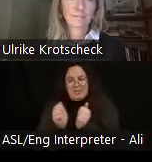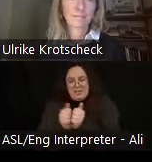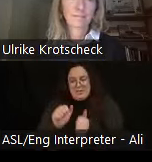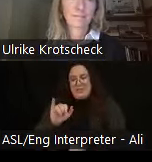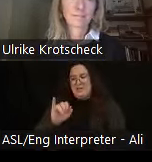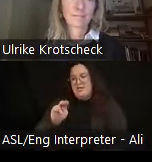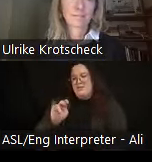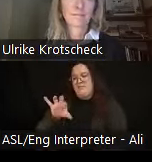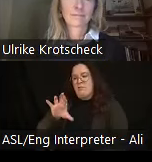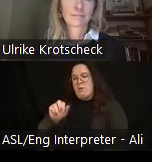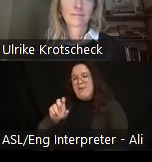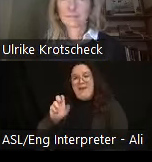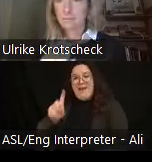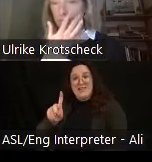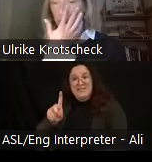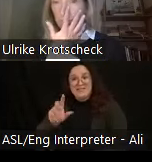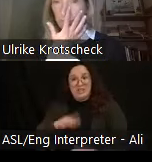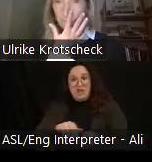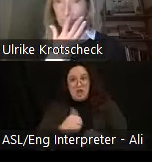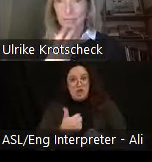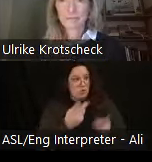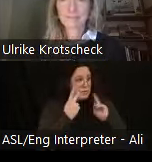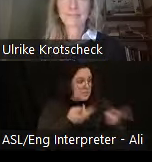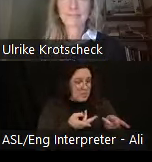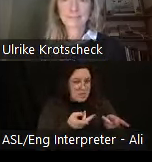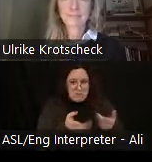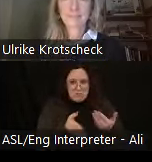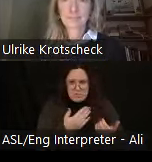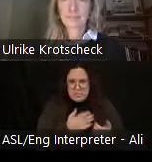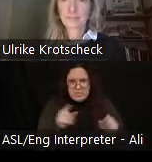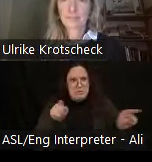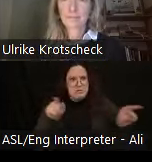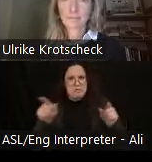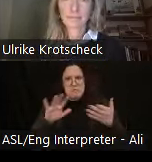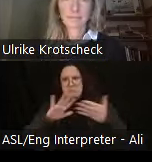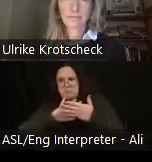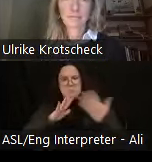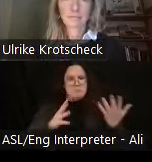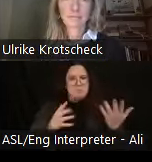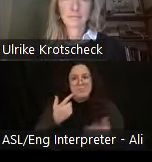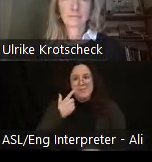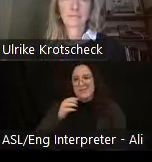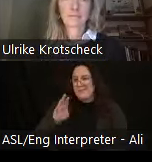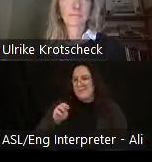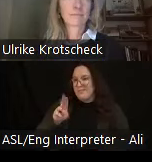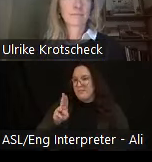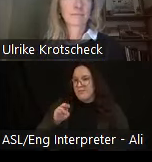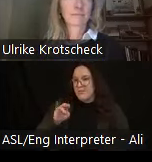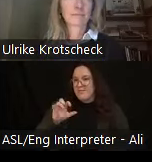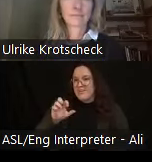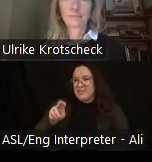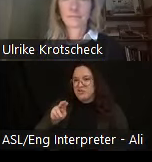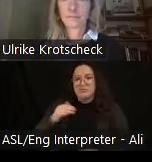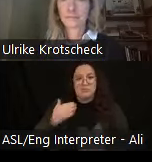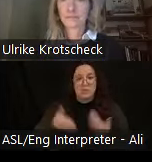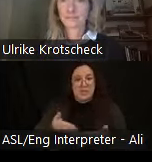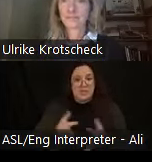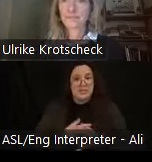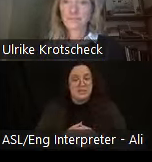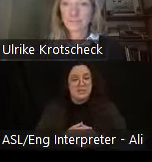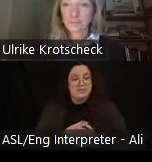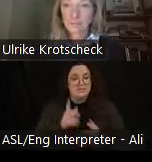versus others, which you saw very clearly with the naked eye, is in part because of that mummification process. So particularly the